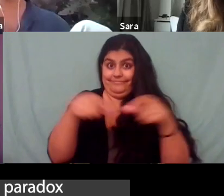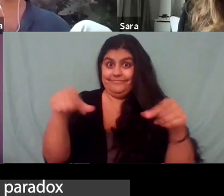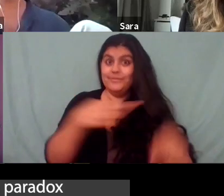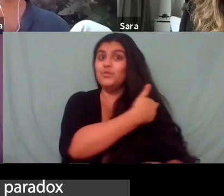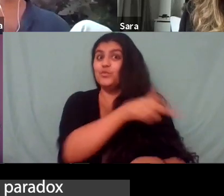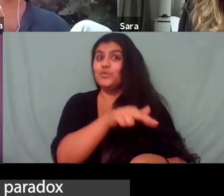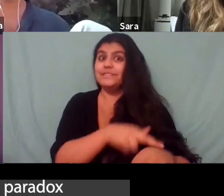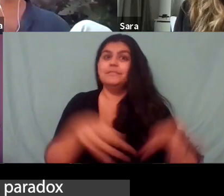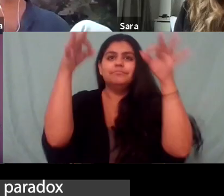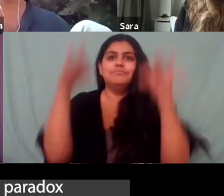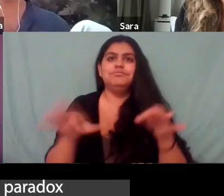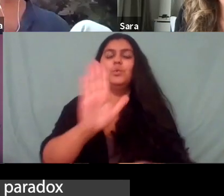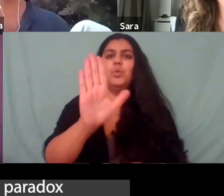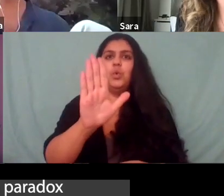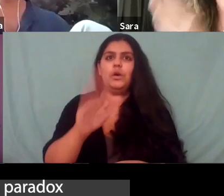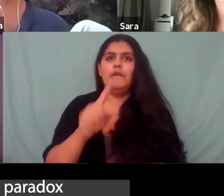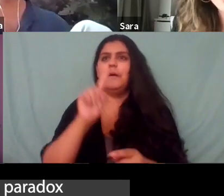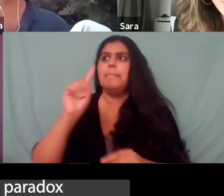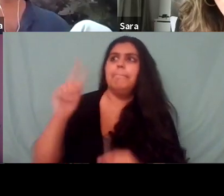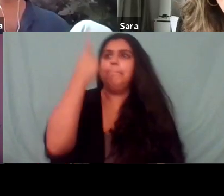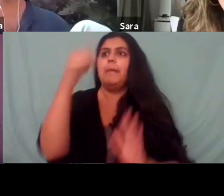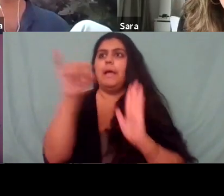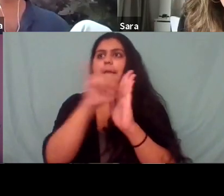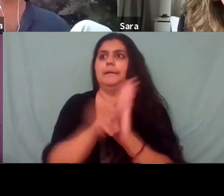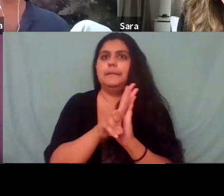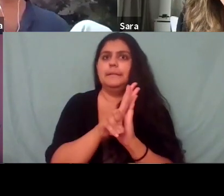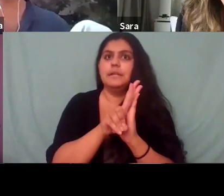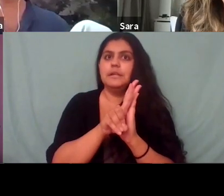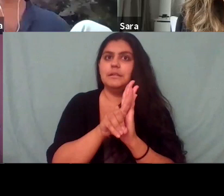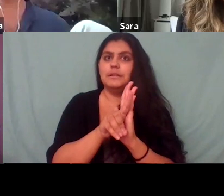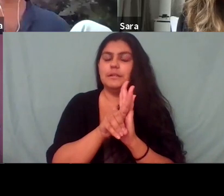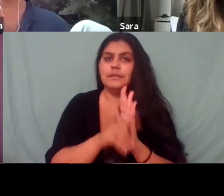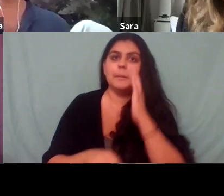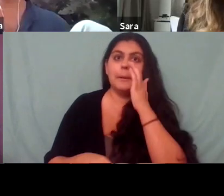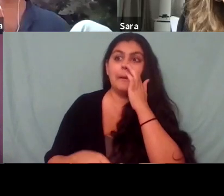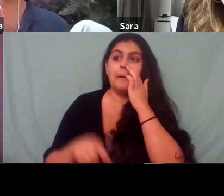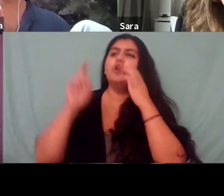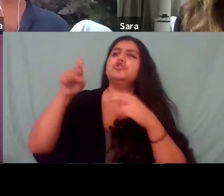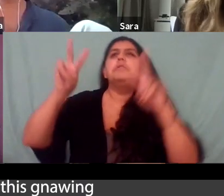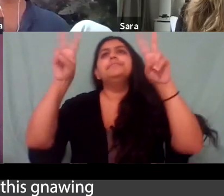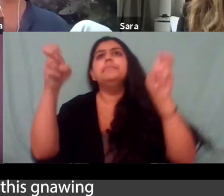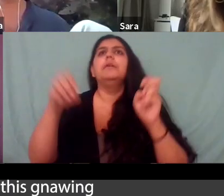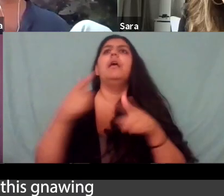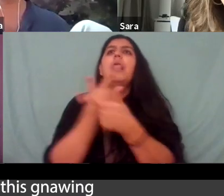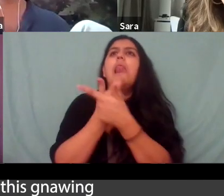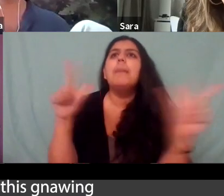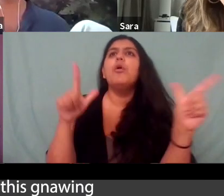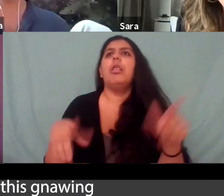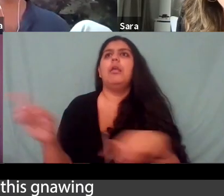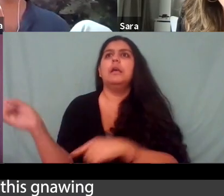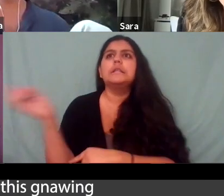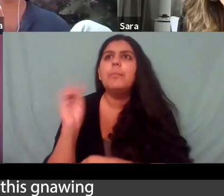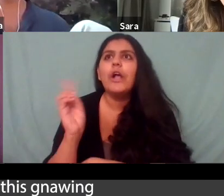That's a paradox that will come back to bite us later on in decades. But despite this